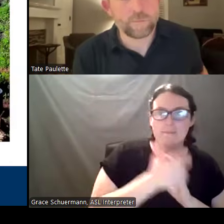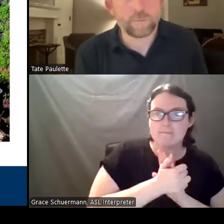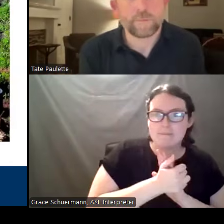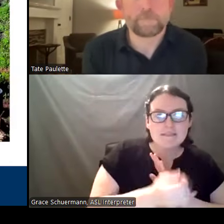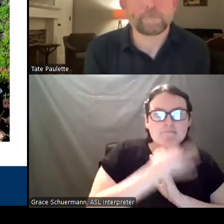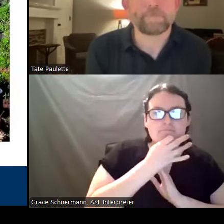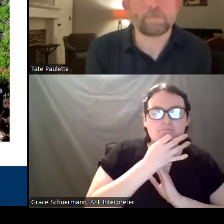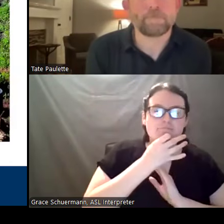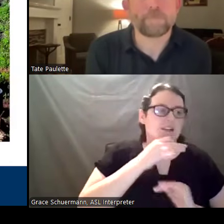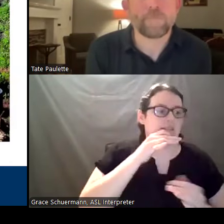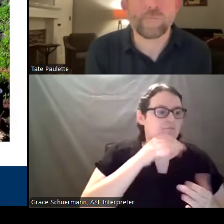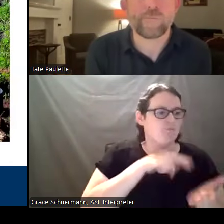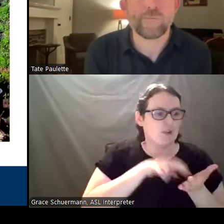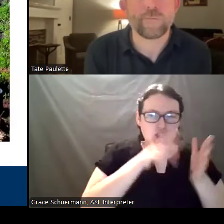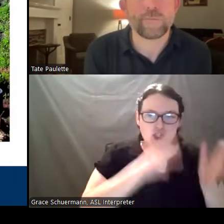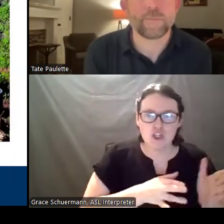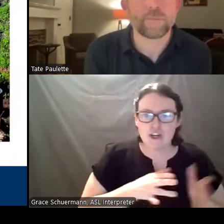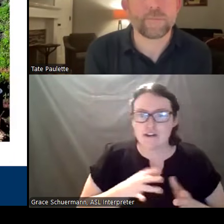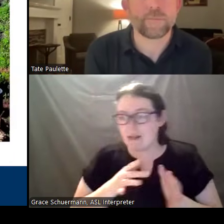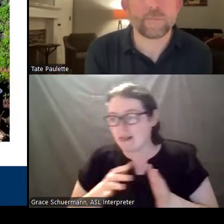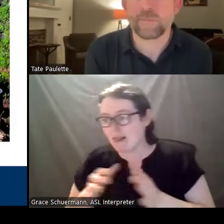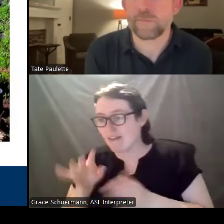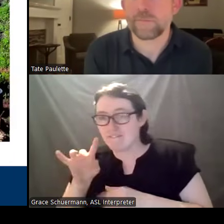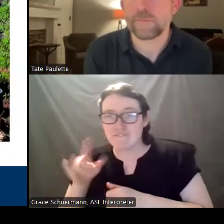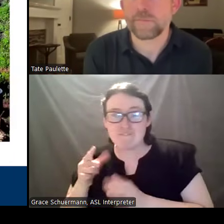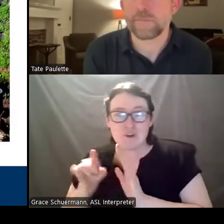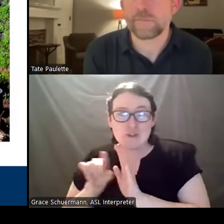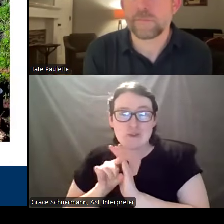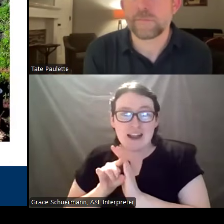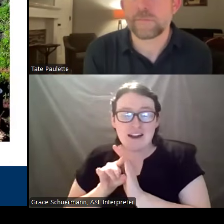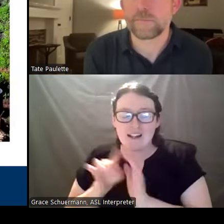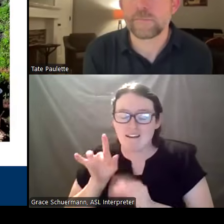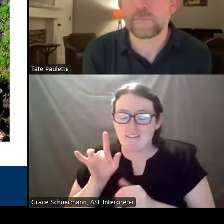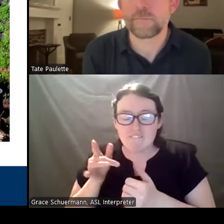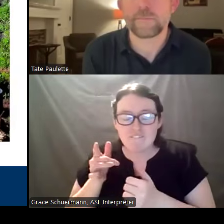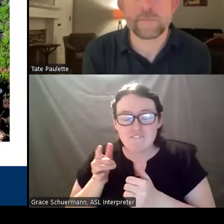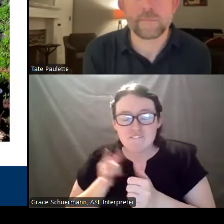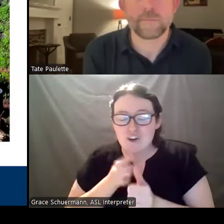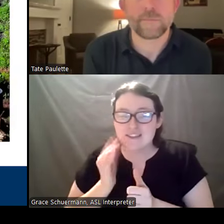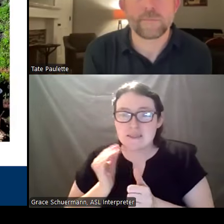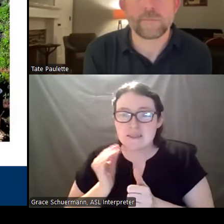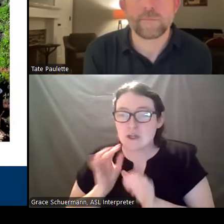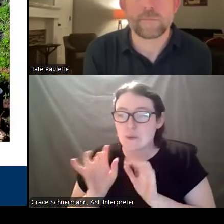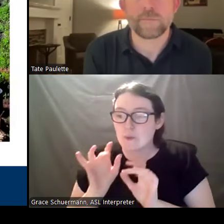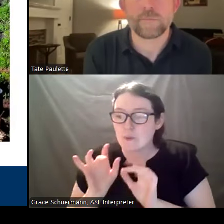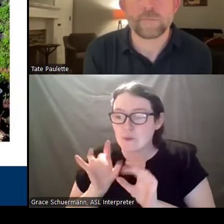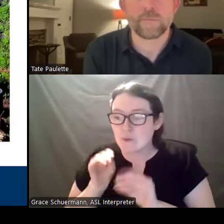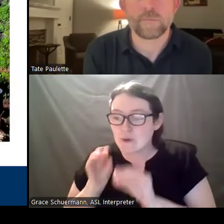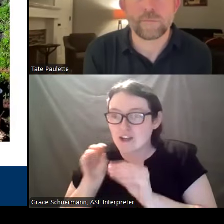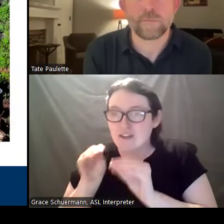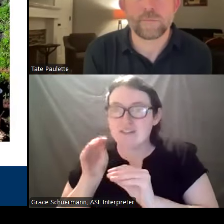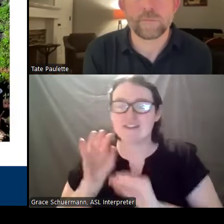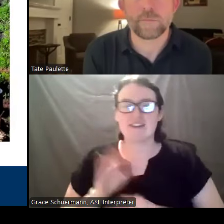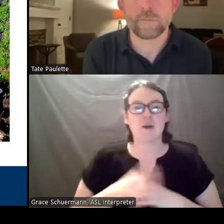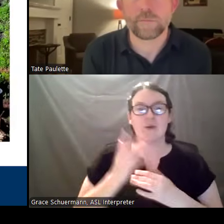to a first grade classroom learning about the ancient world for the first time, the AIA has programs and efforts linked to a whole range of